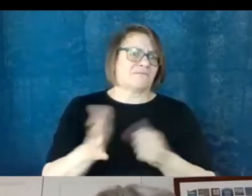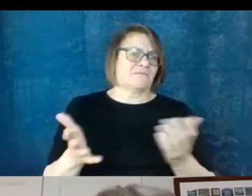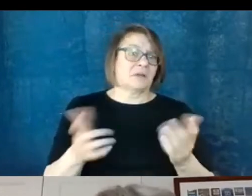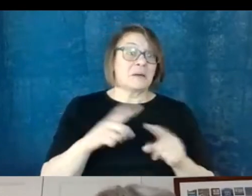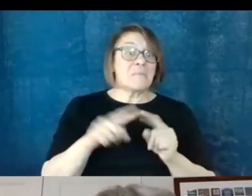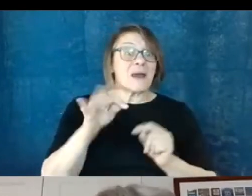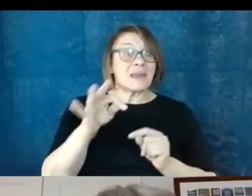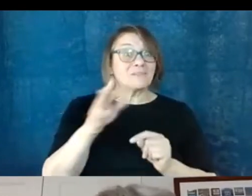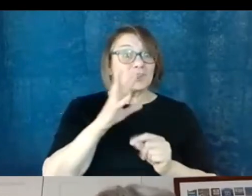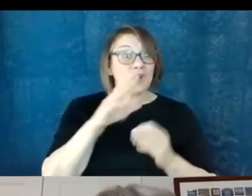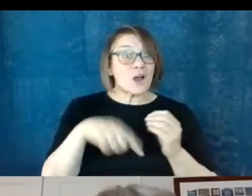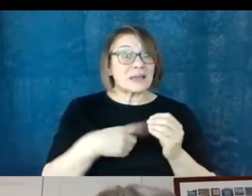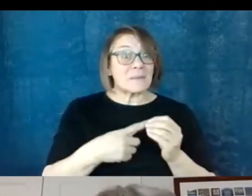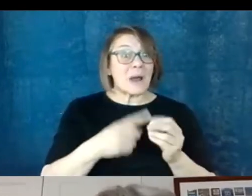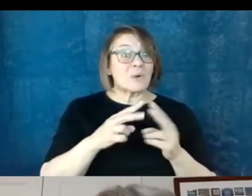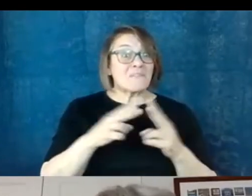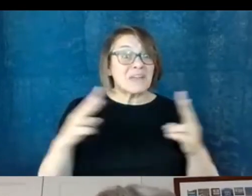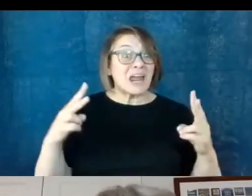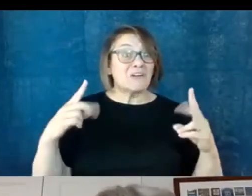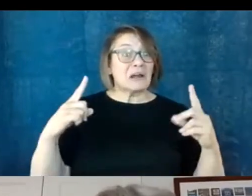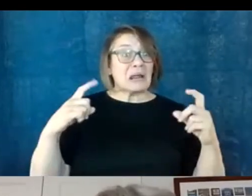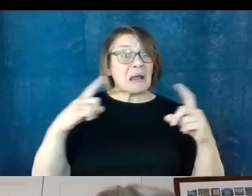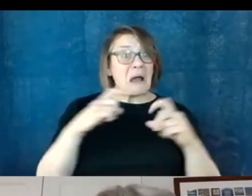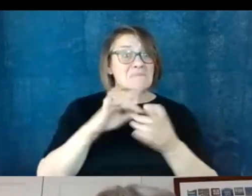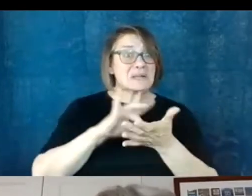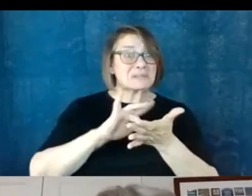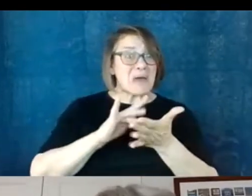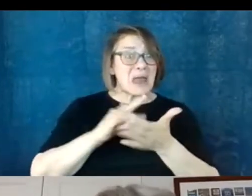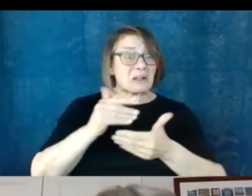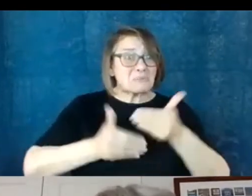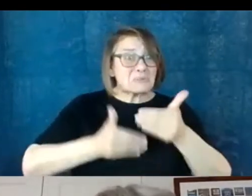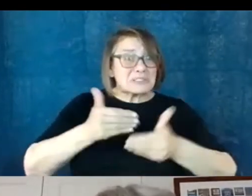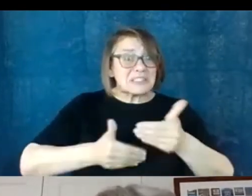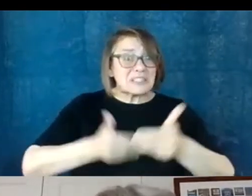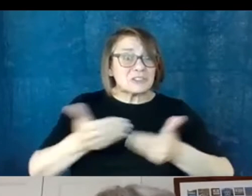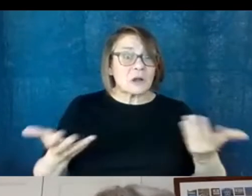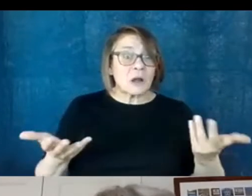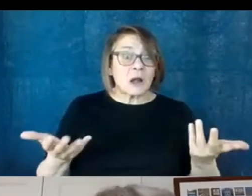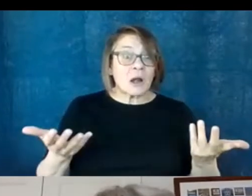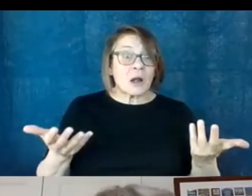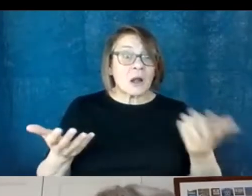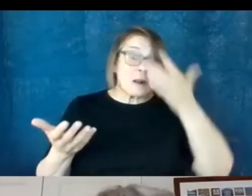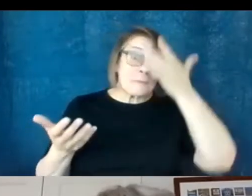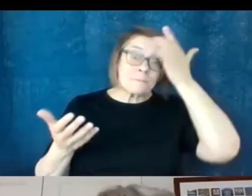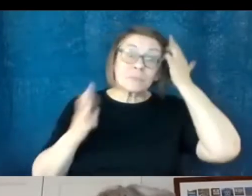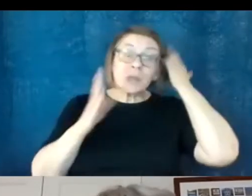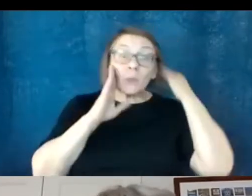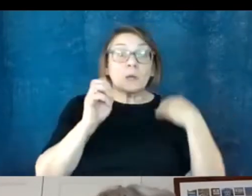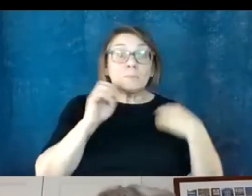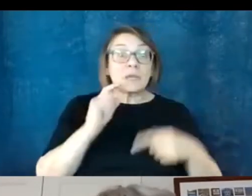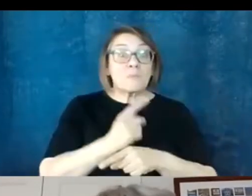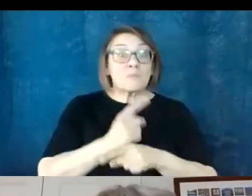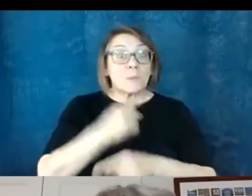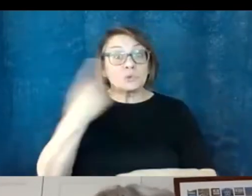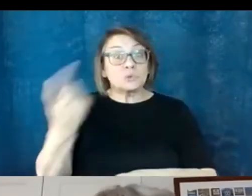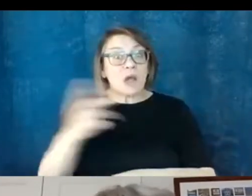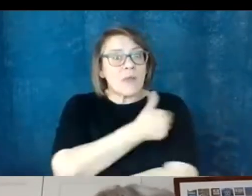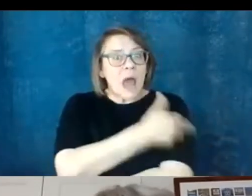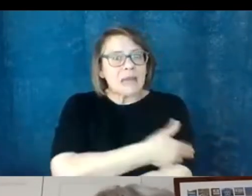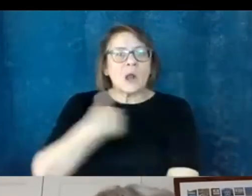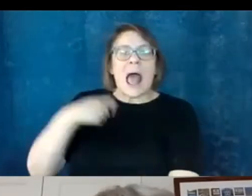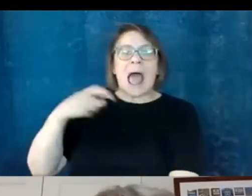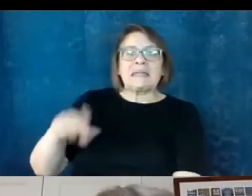you're talking about a very complex medical procedure, it would be appropriate to tell the hospital, I need